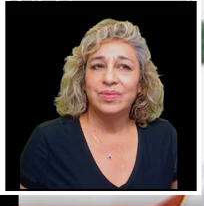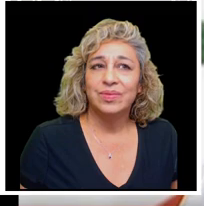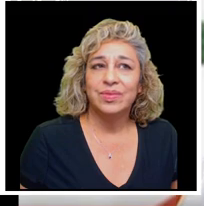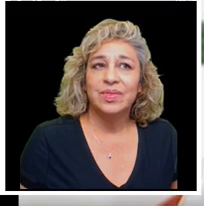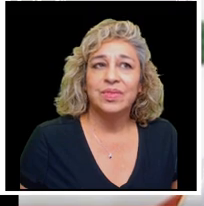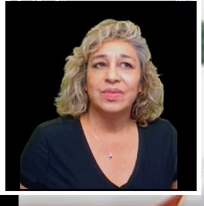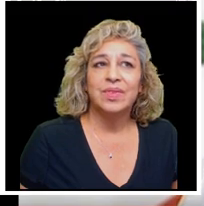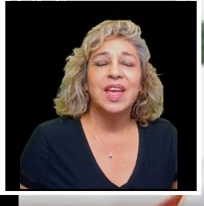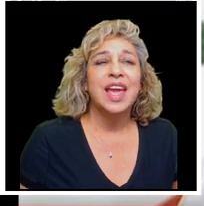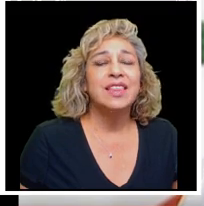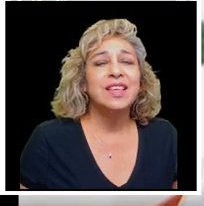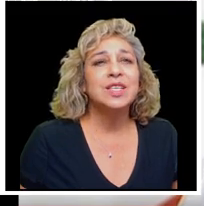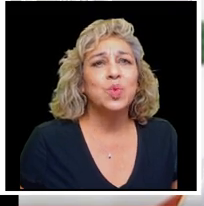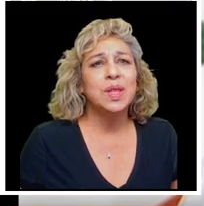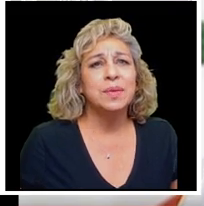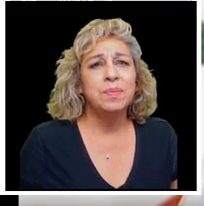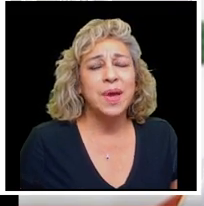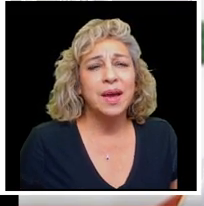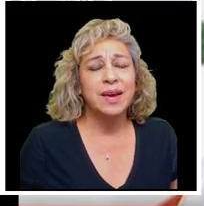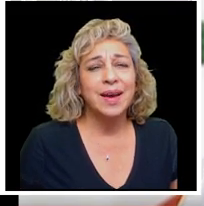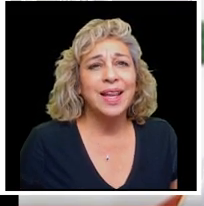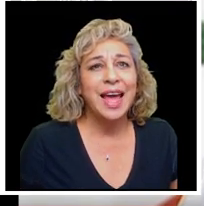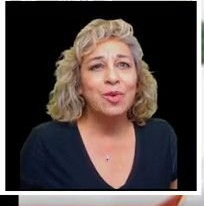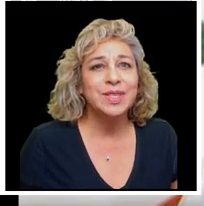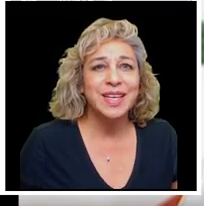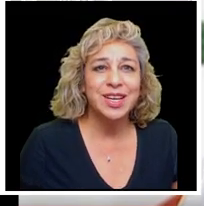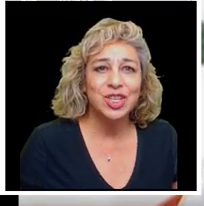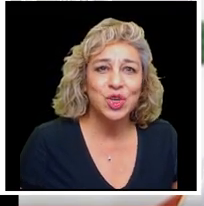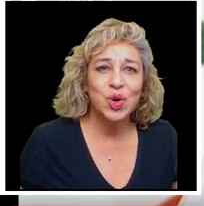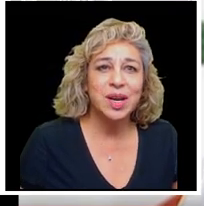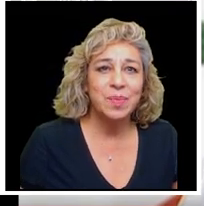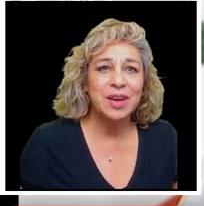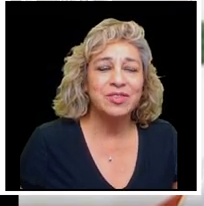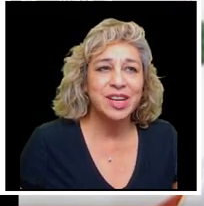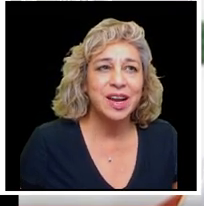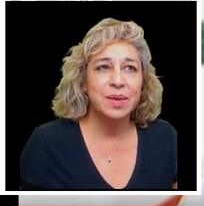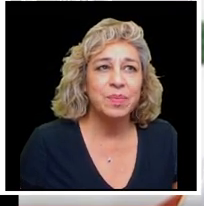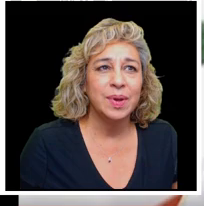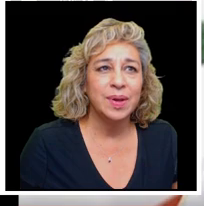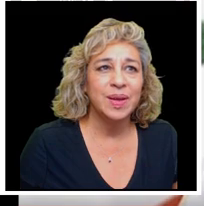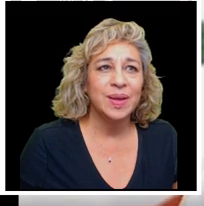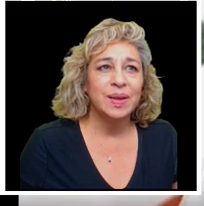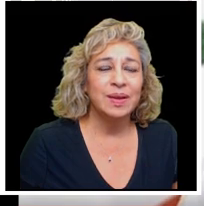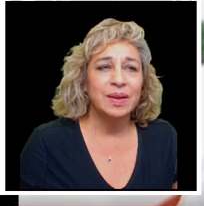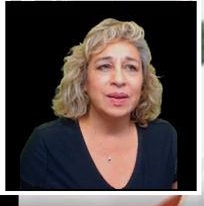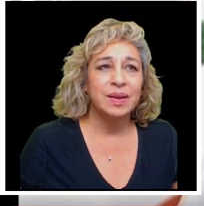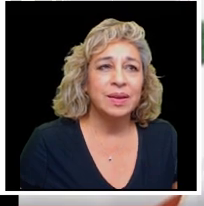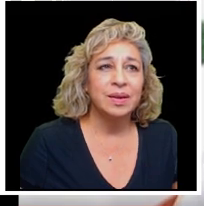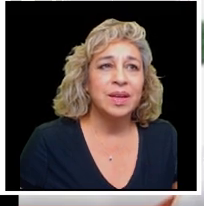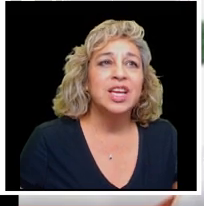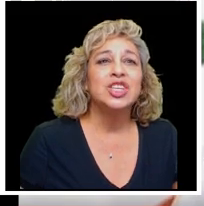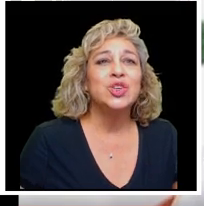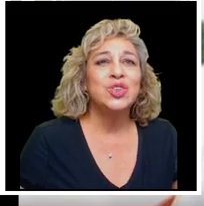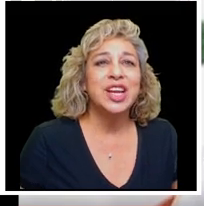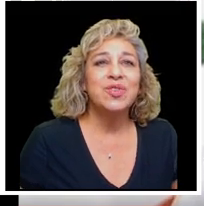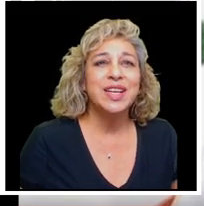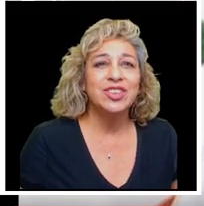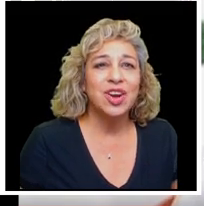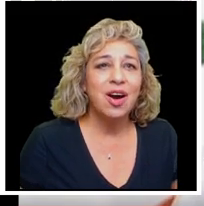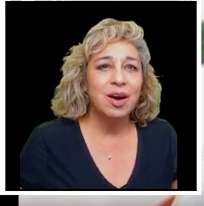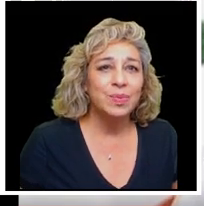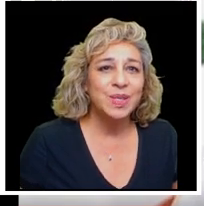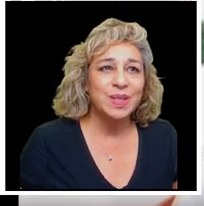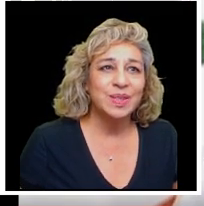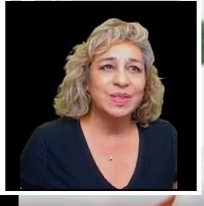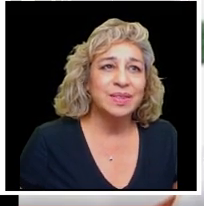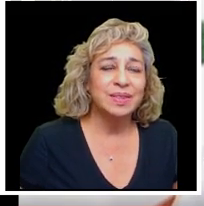and this will allow us in a short amount of time to generate